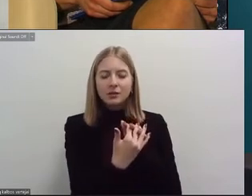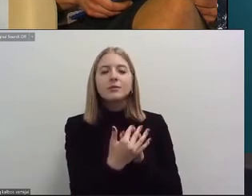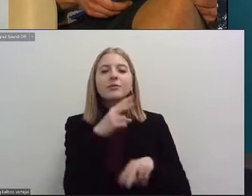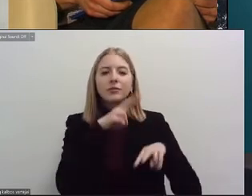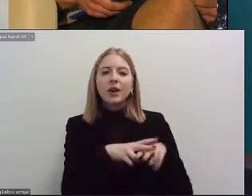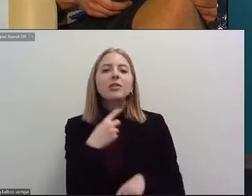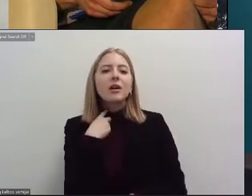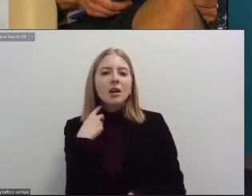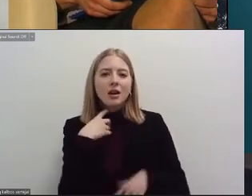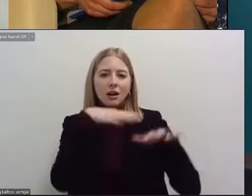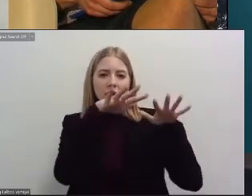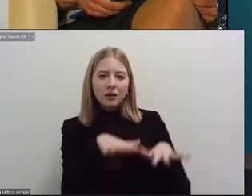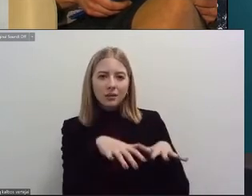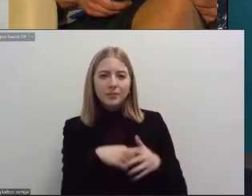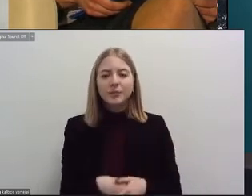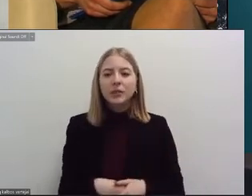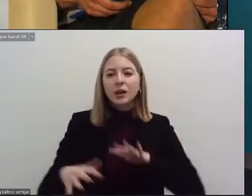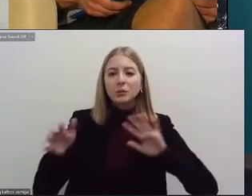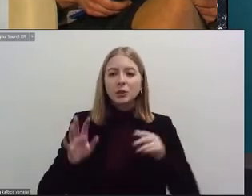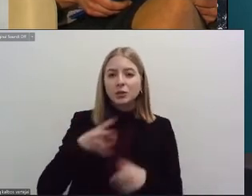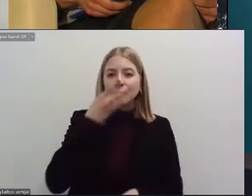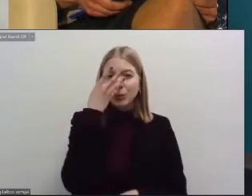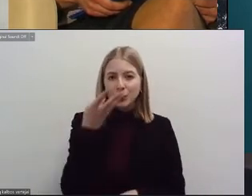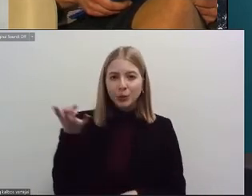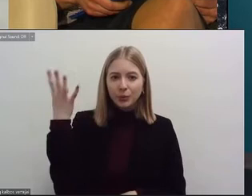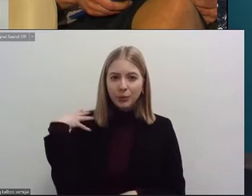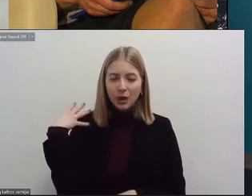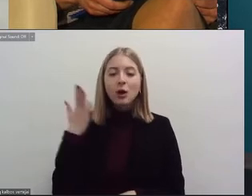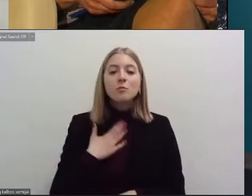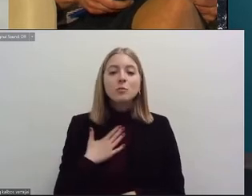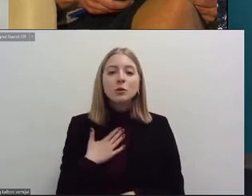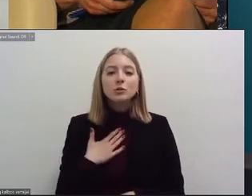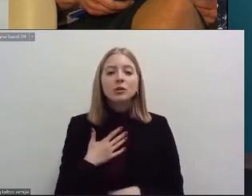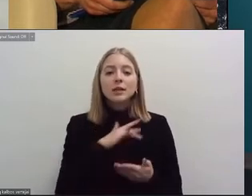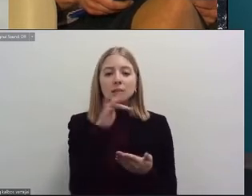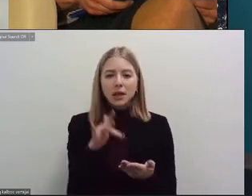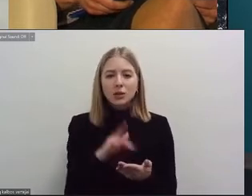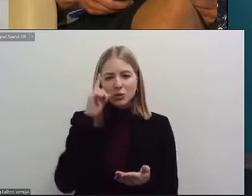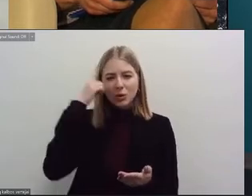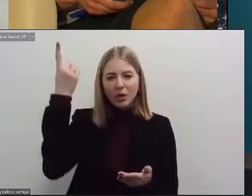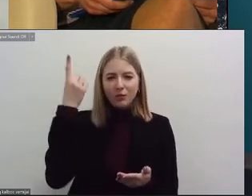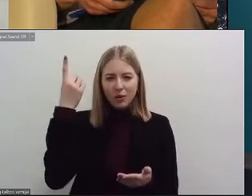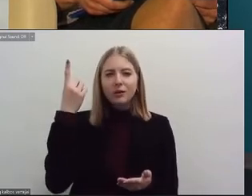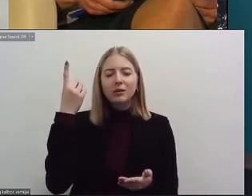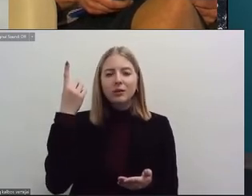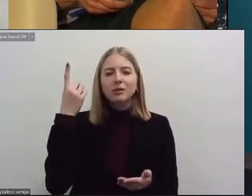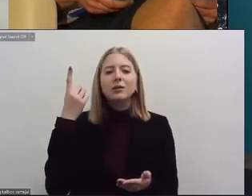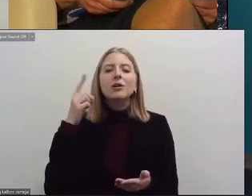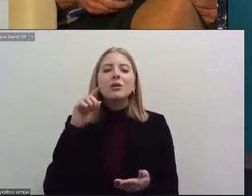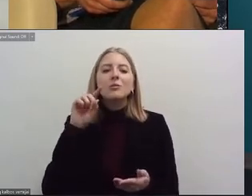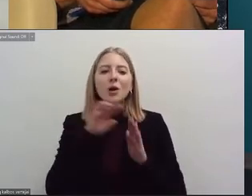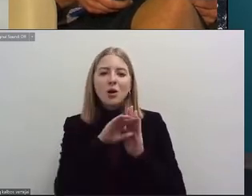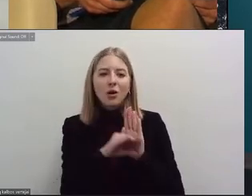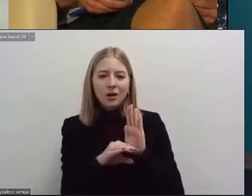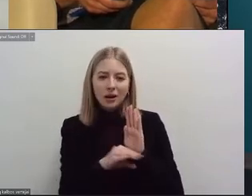the program. We called its body Pārinieks. And the main idea behind this was and is